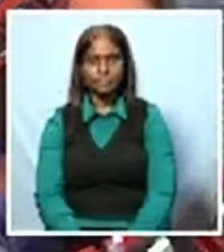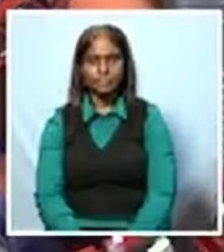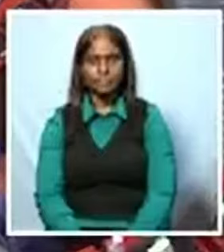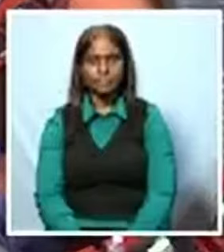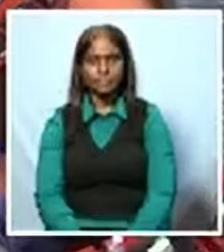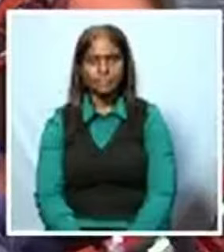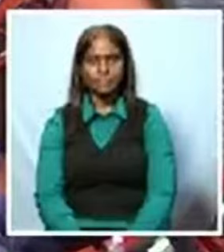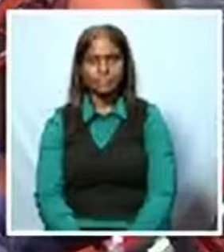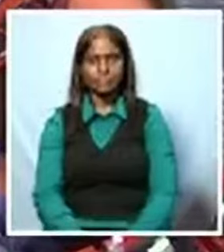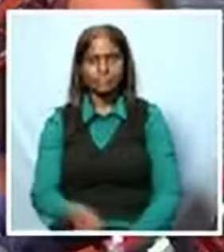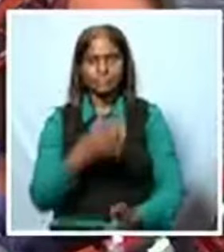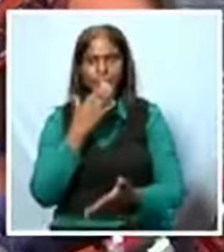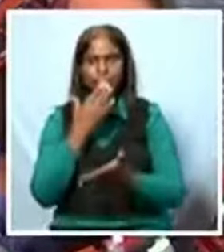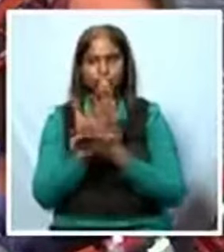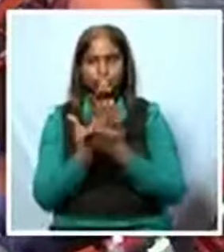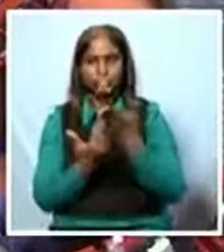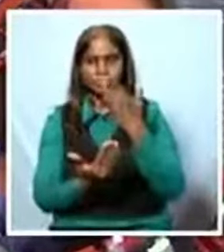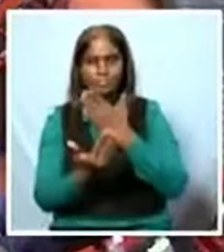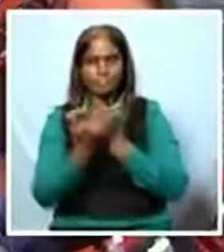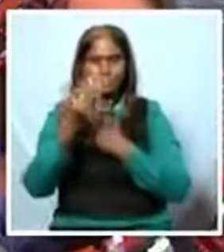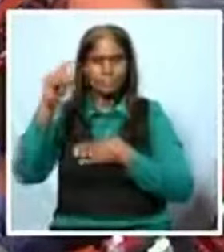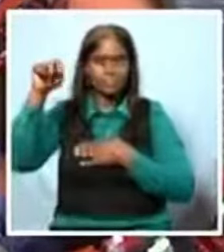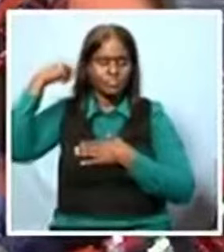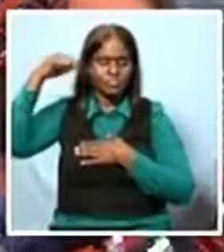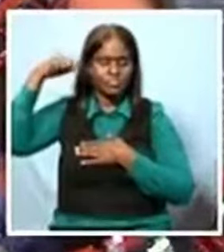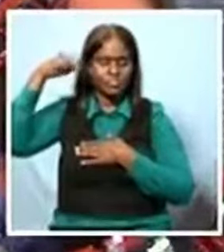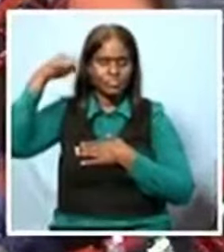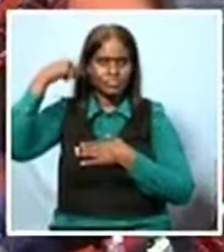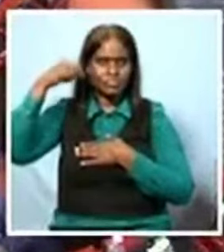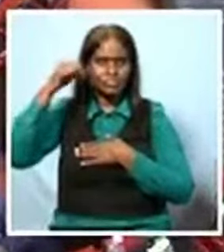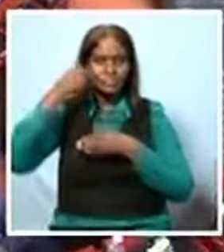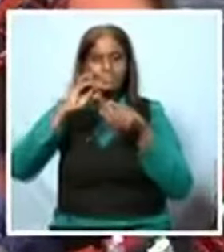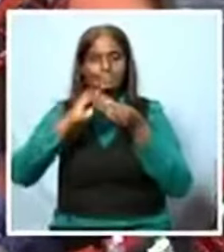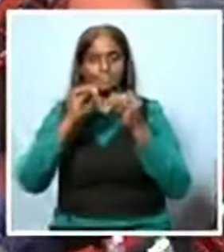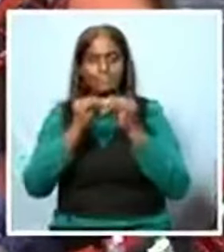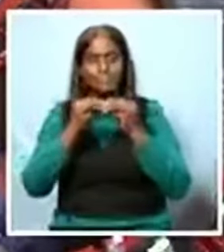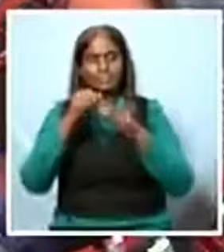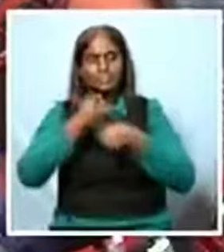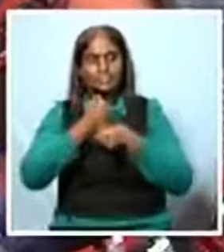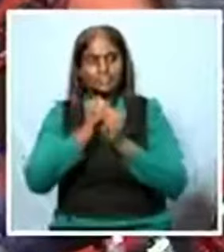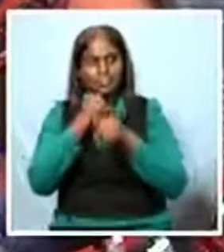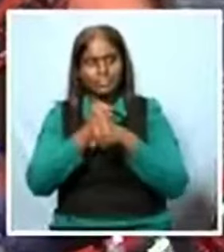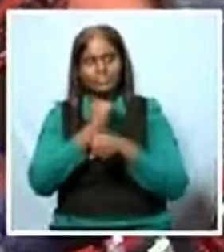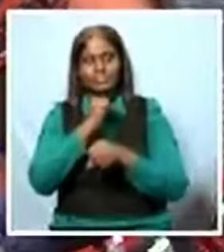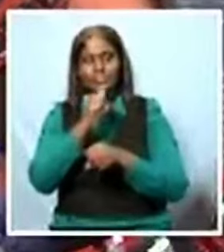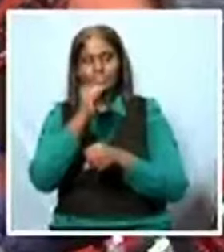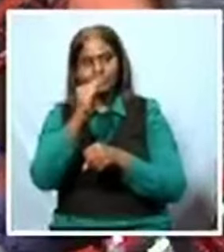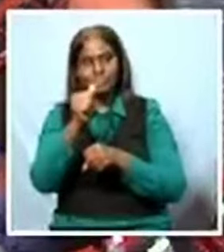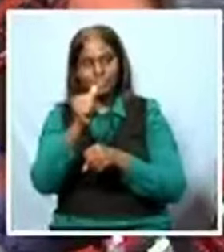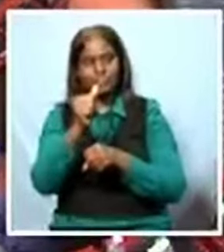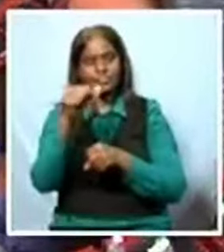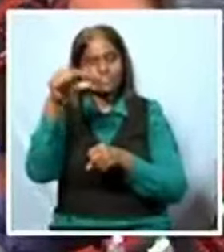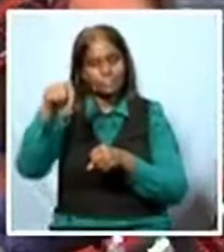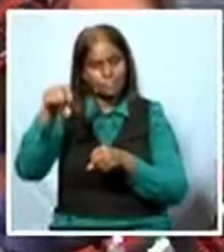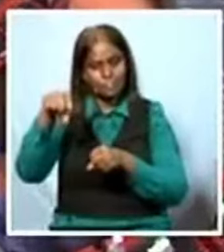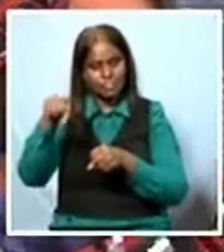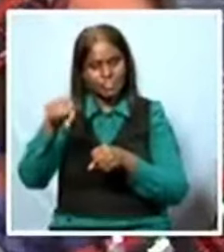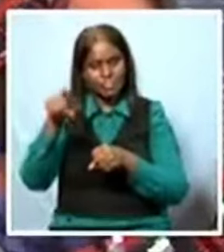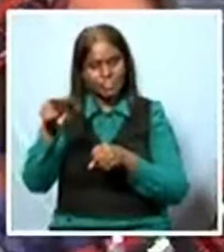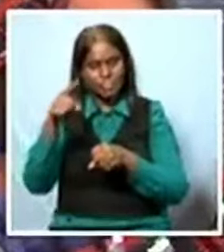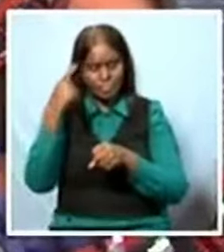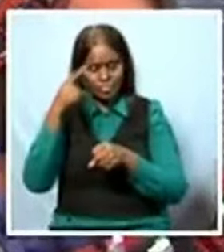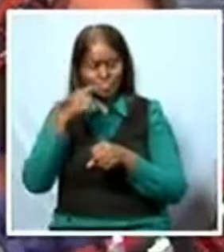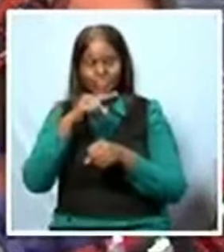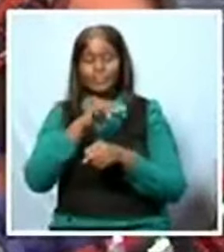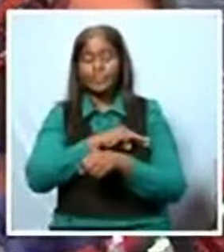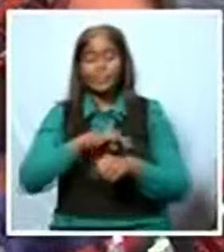Good morning once again. Bells are ringing, which signifies that a quorum has not yet been constituted. It is a requirement that 1/3 of